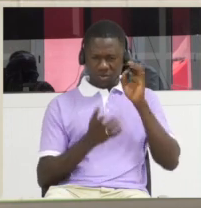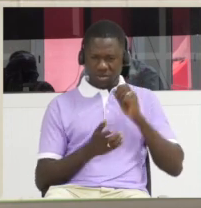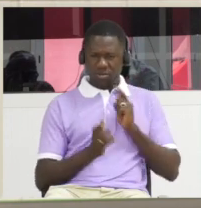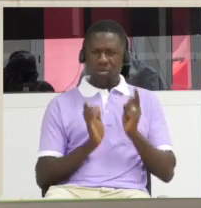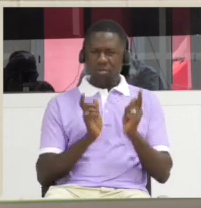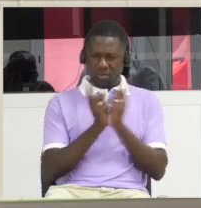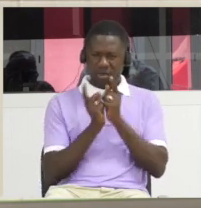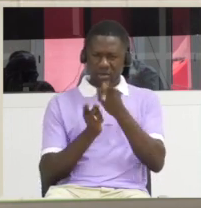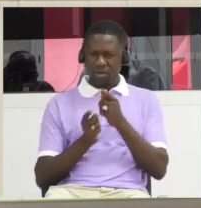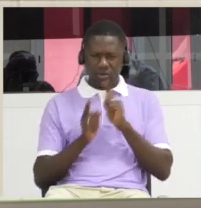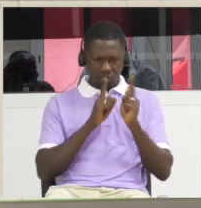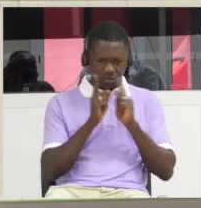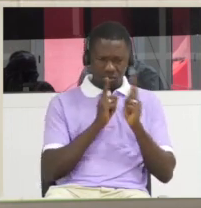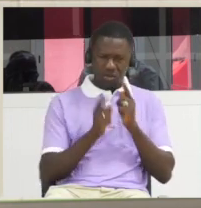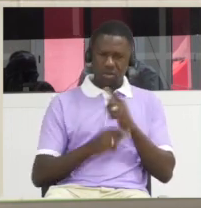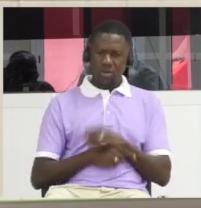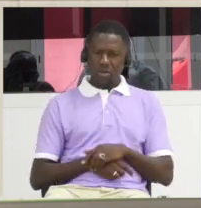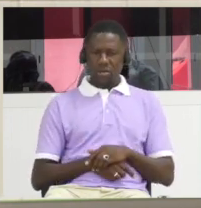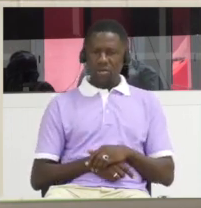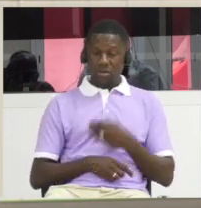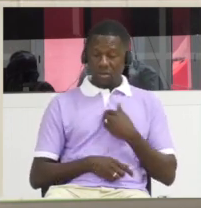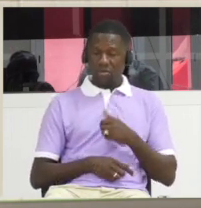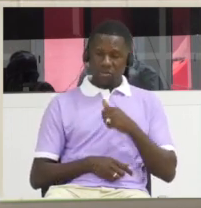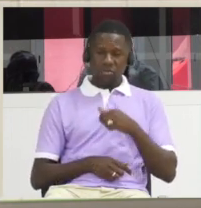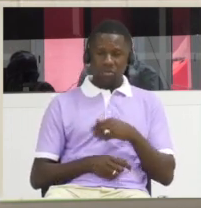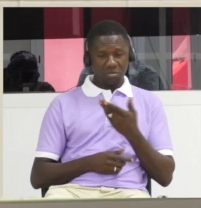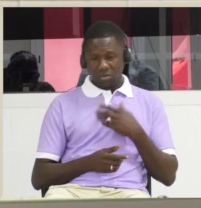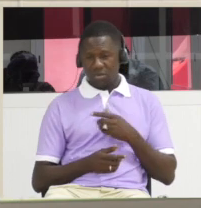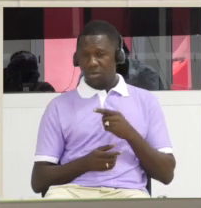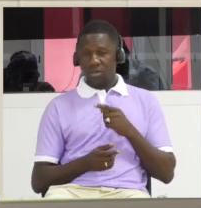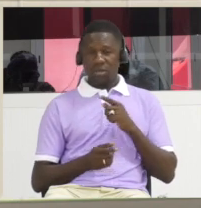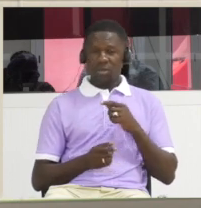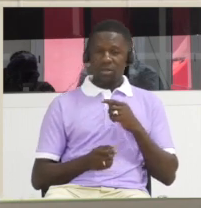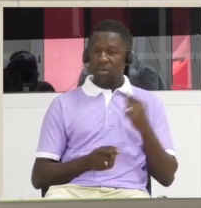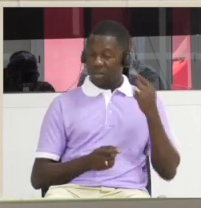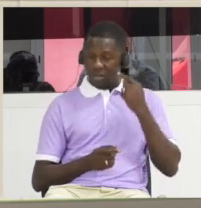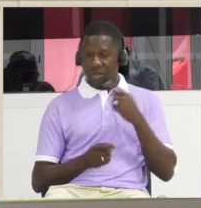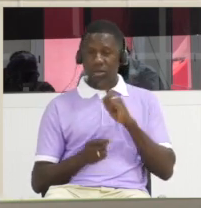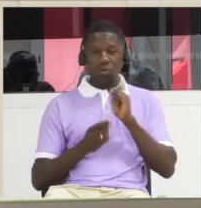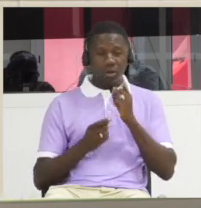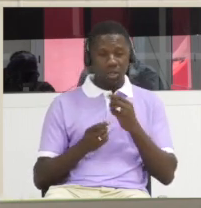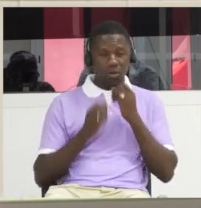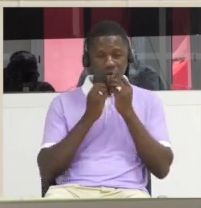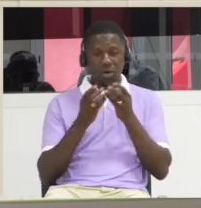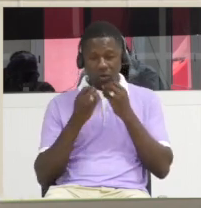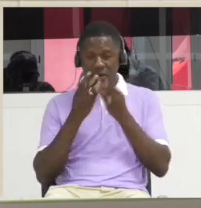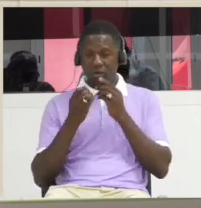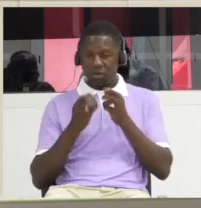and talk to them and work out the details or the logistics of such a